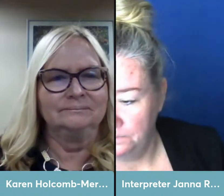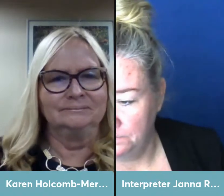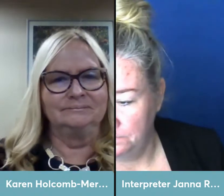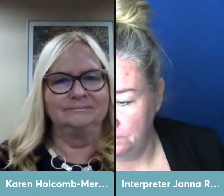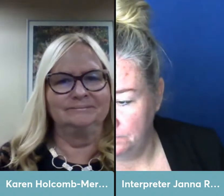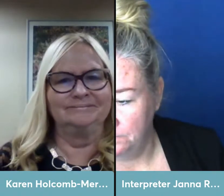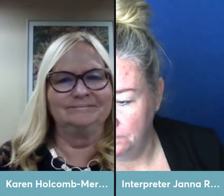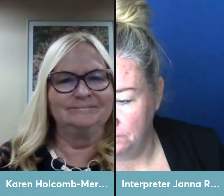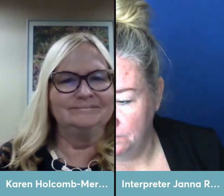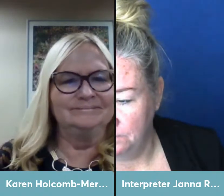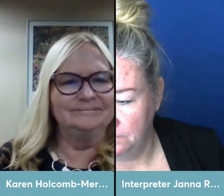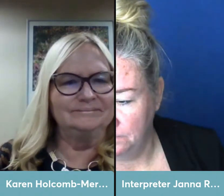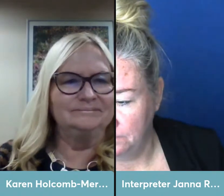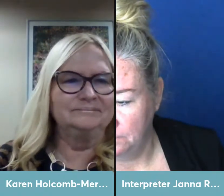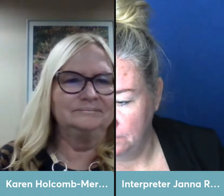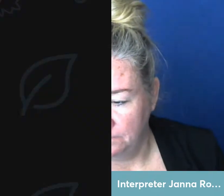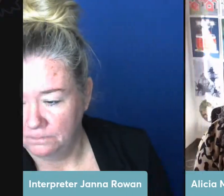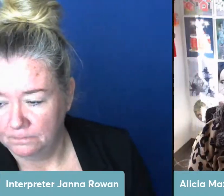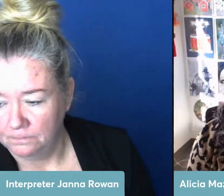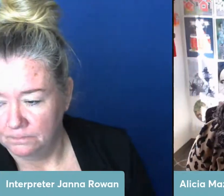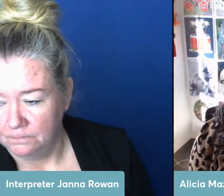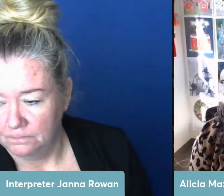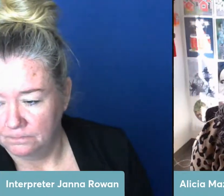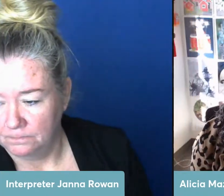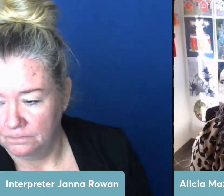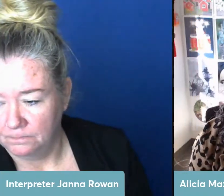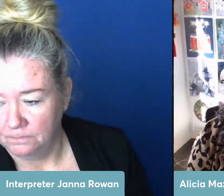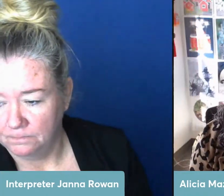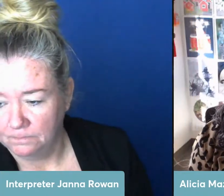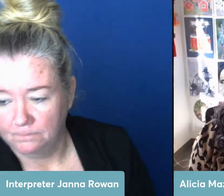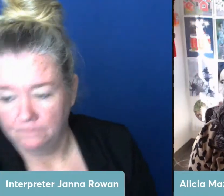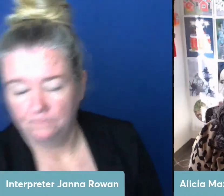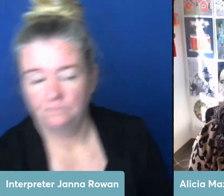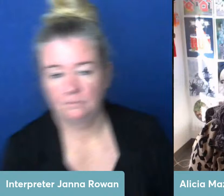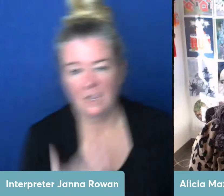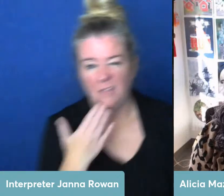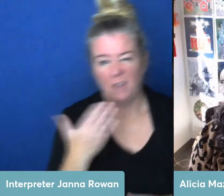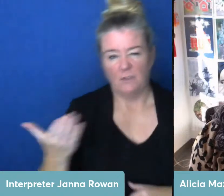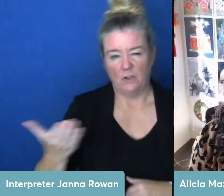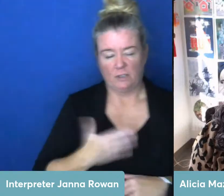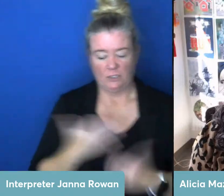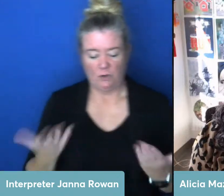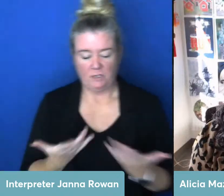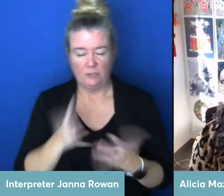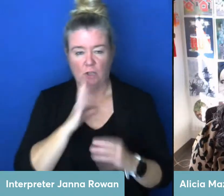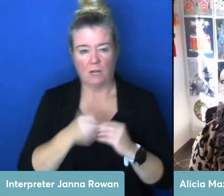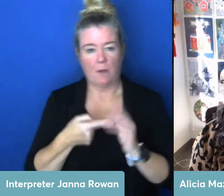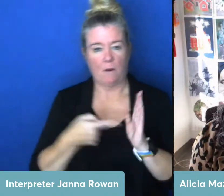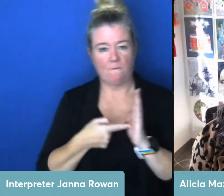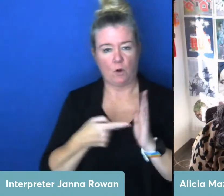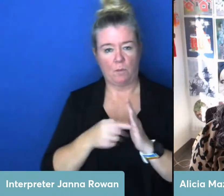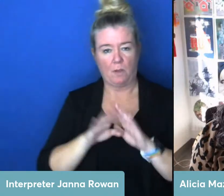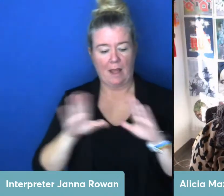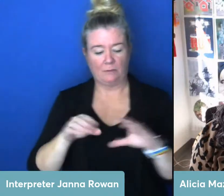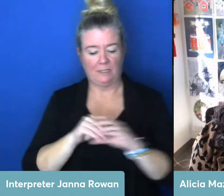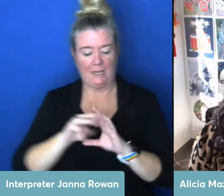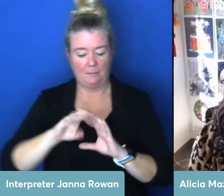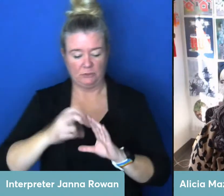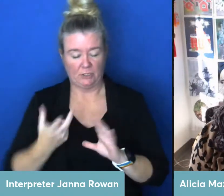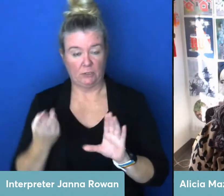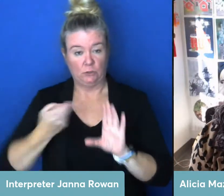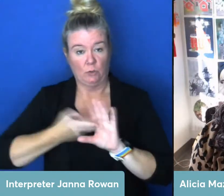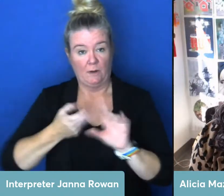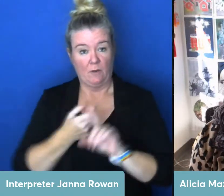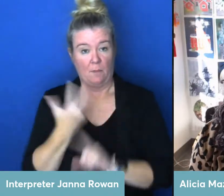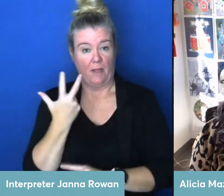that introduction and for having me here today. So we're going to talk about affordable housing in Michigan today, and I am joined by